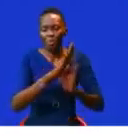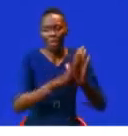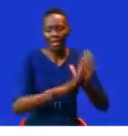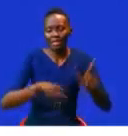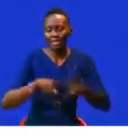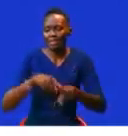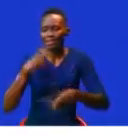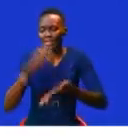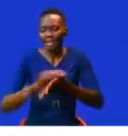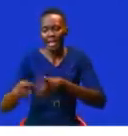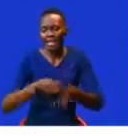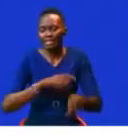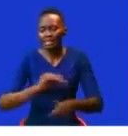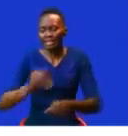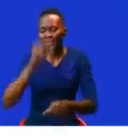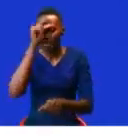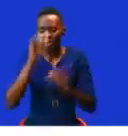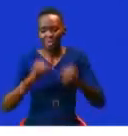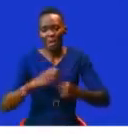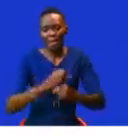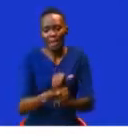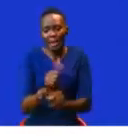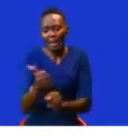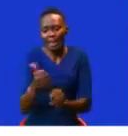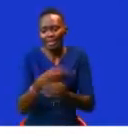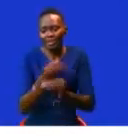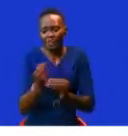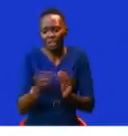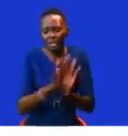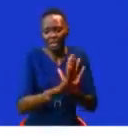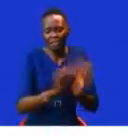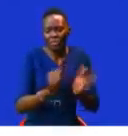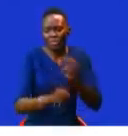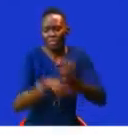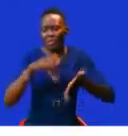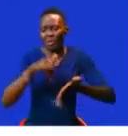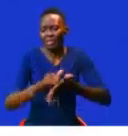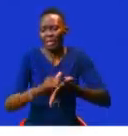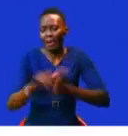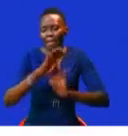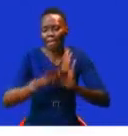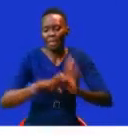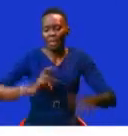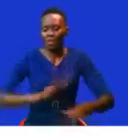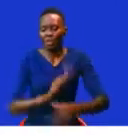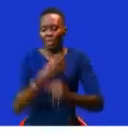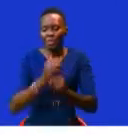Neo yango ni katend county Migori. Kuro gibiro loso agumoro maromra. Makoro bisiro chenu makama. Waloso batoma